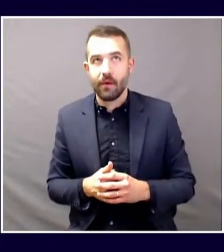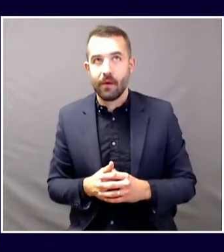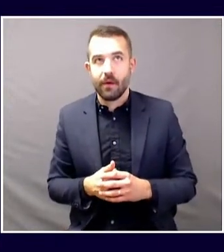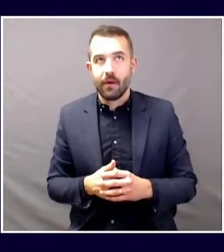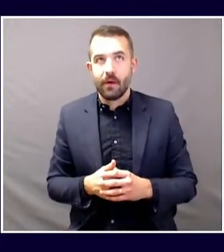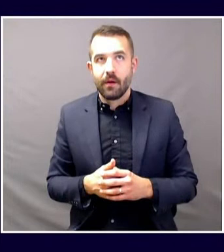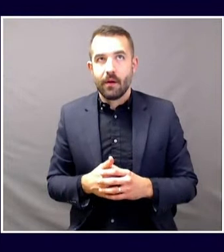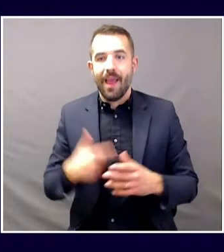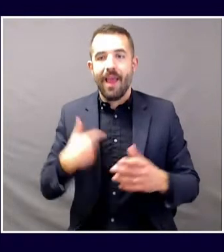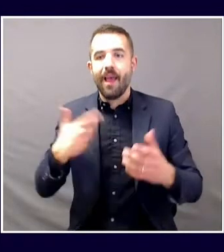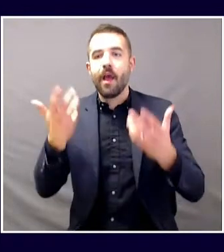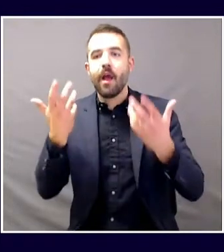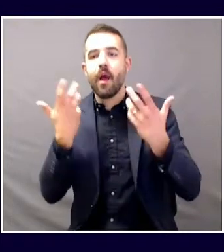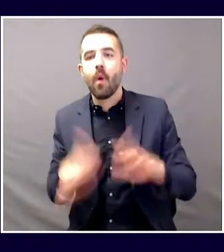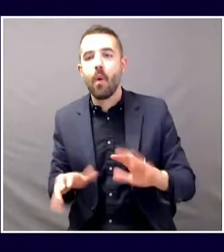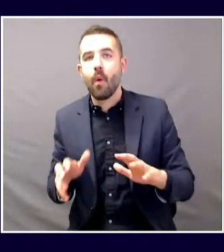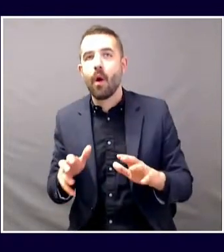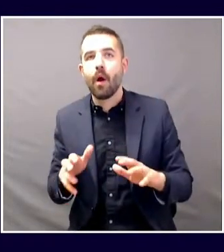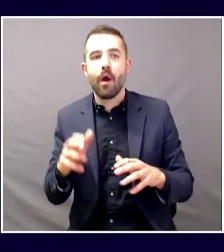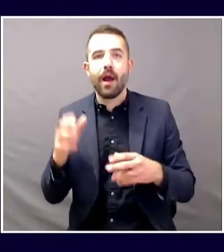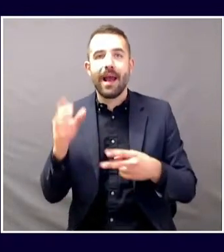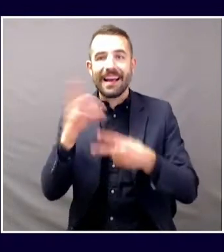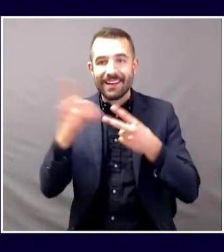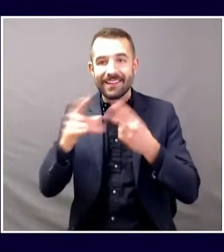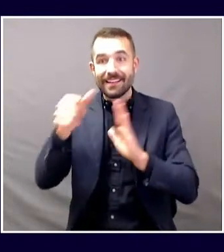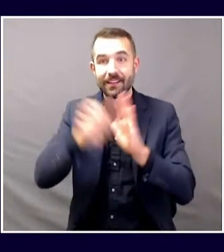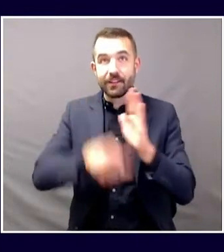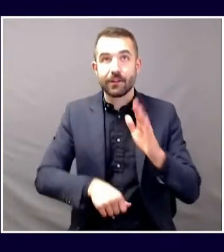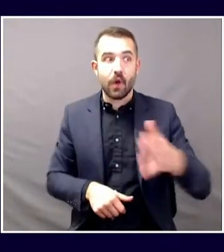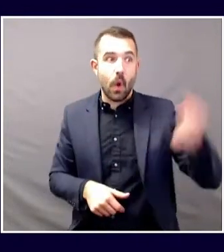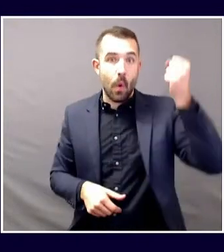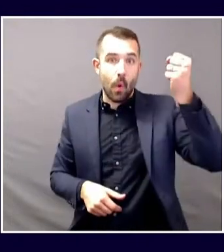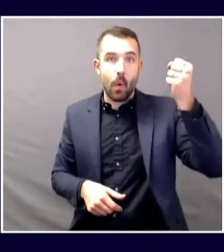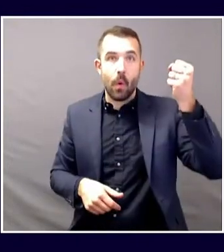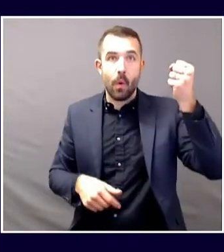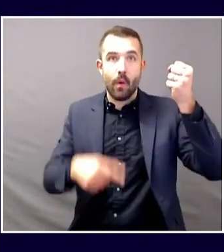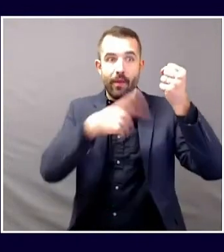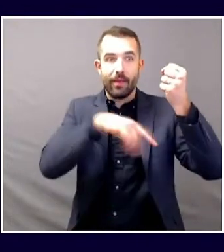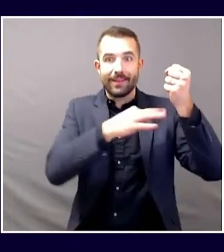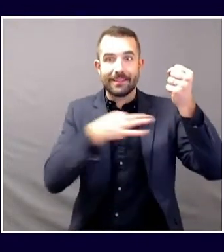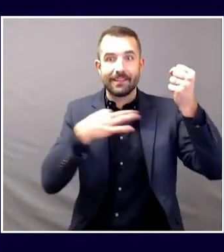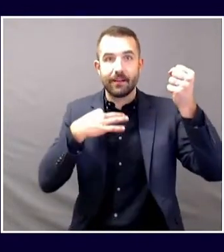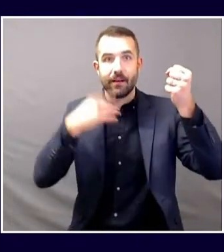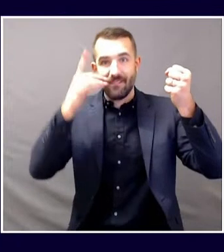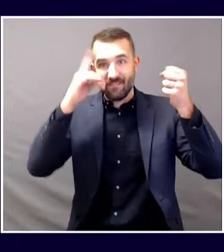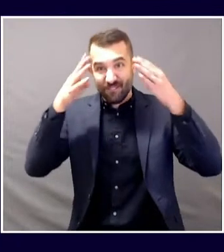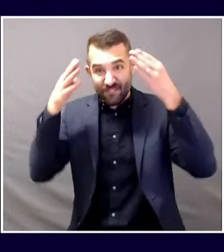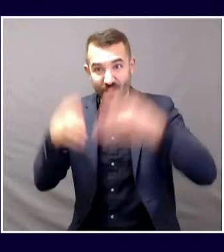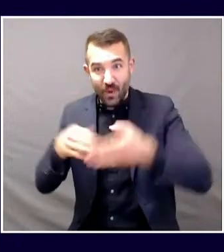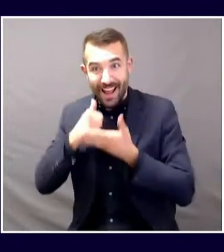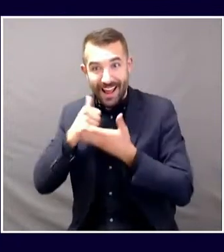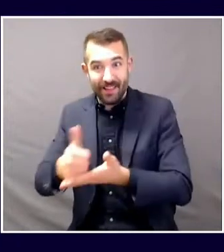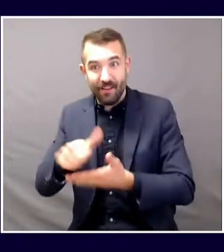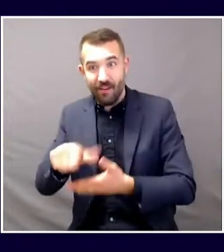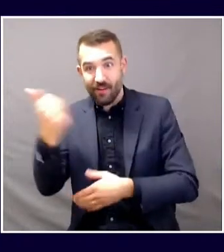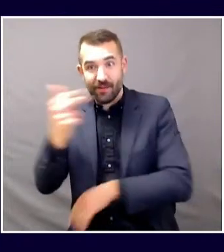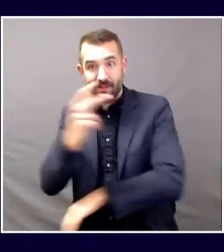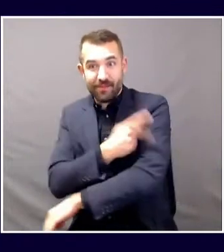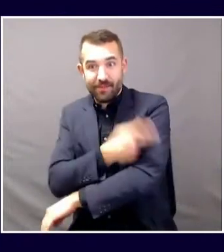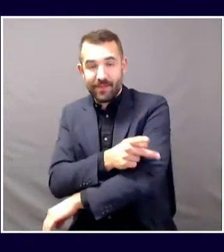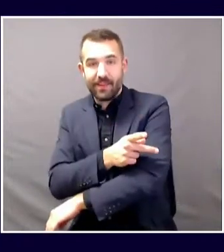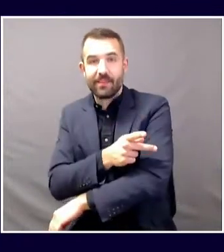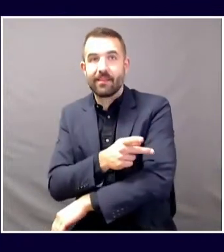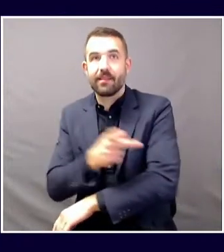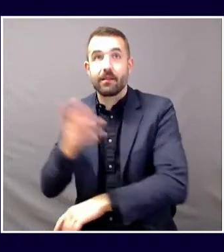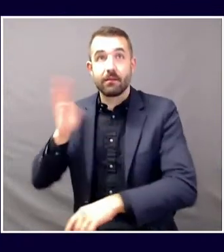elective surgeries. That's a big step though. And Maine did that previously, working with hospitals. And as I've